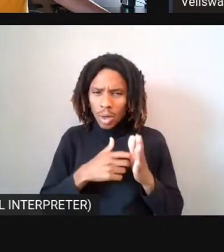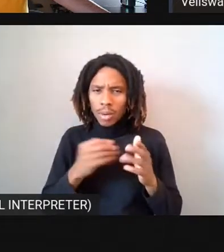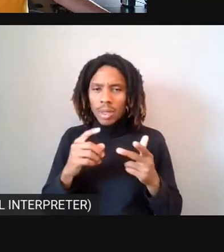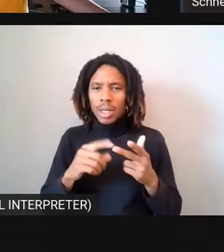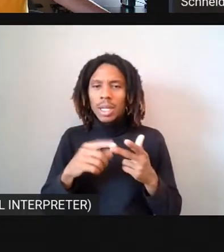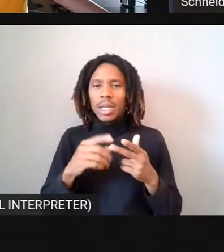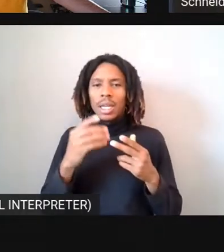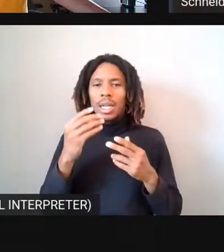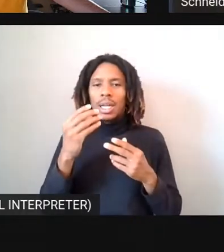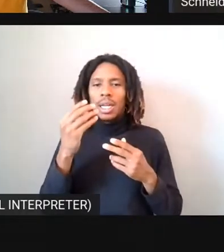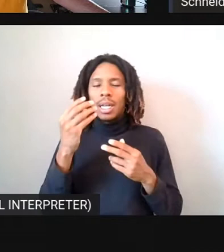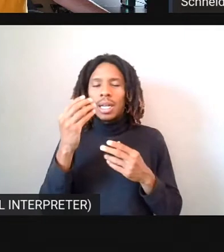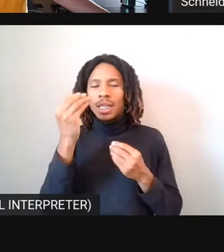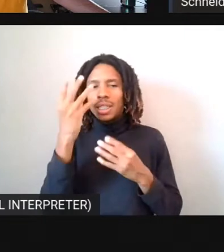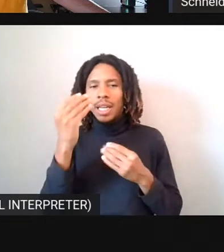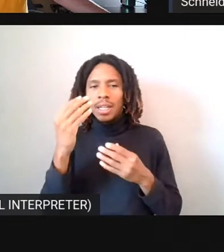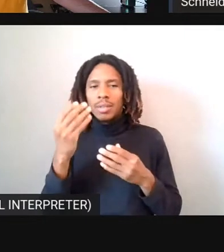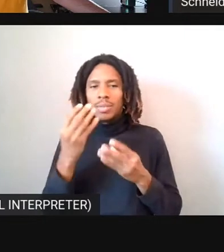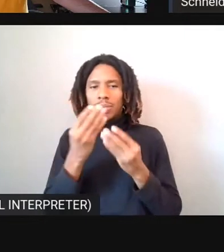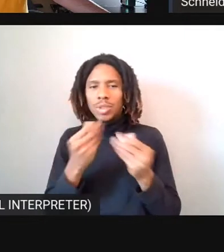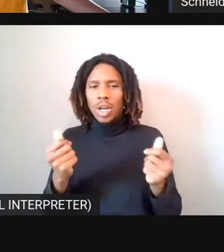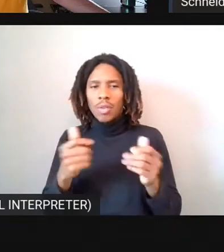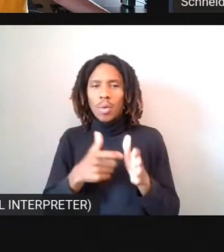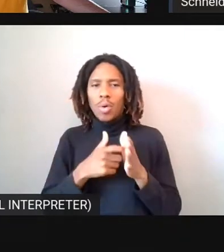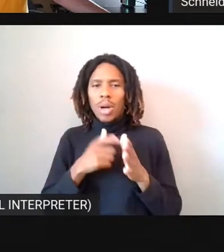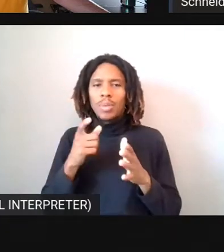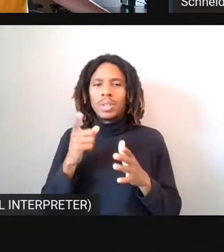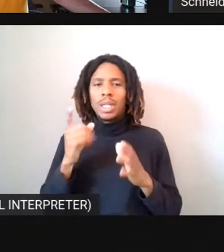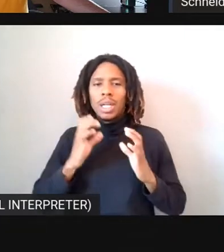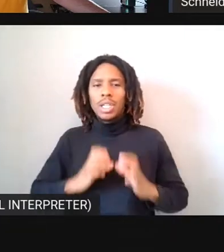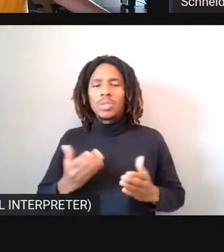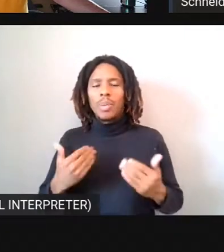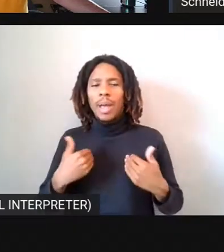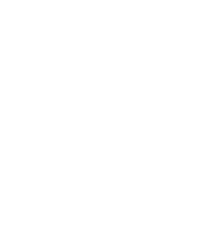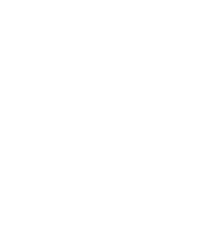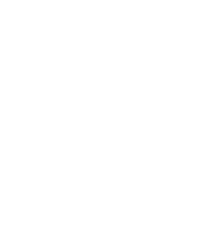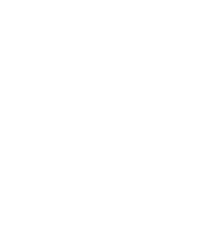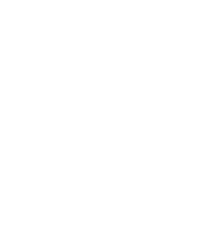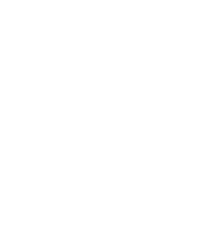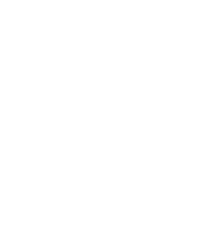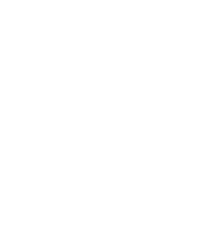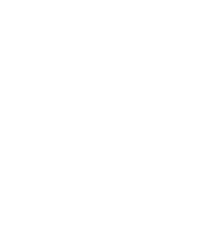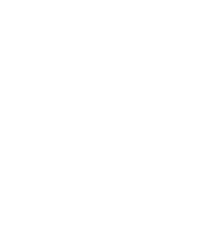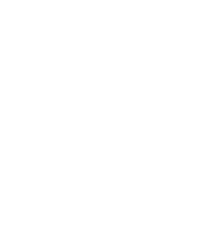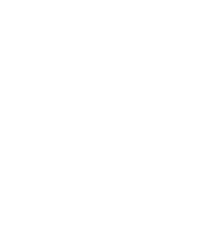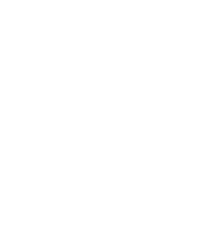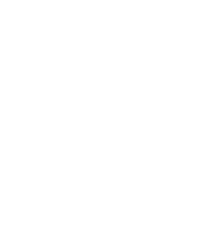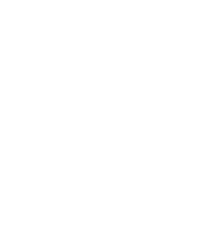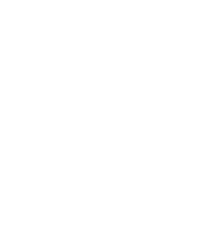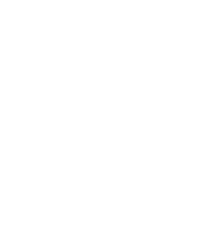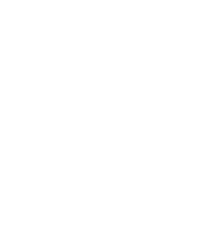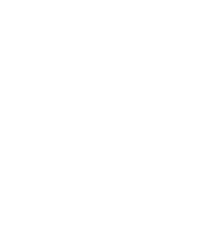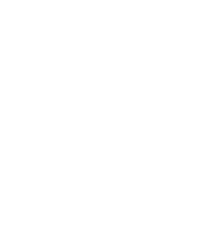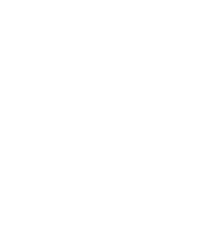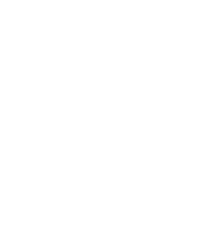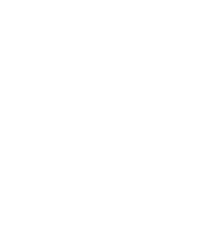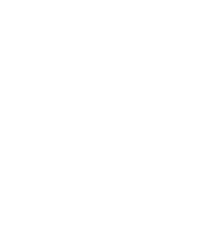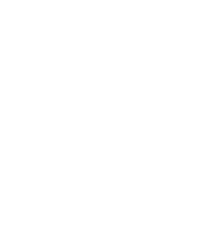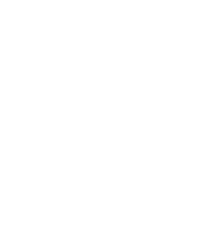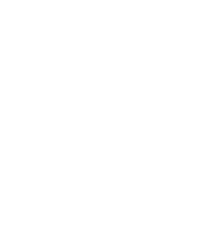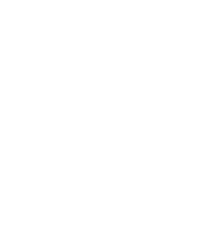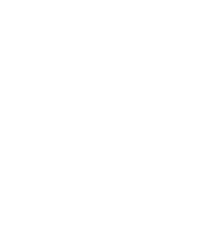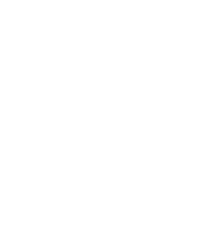sovereignty requirements that customers might have. Excellent. I just happened to have a picture floating by. This is what